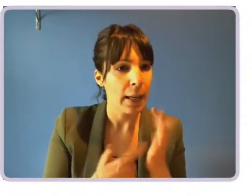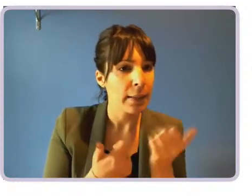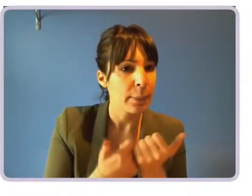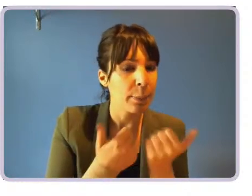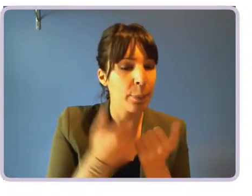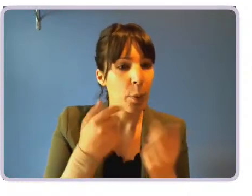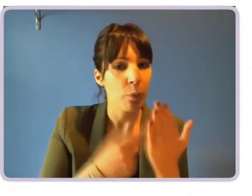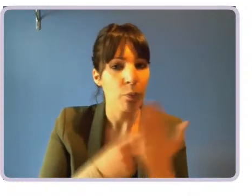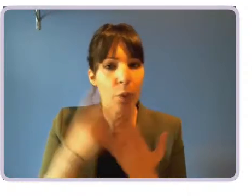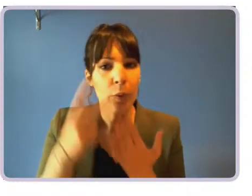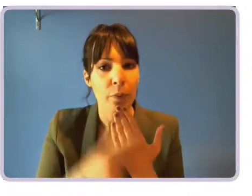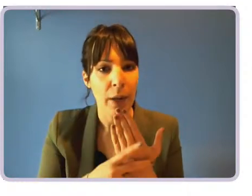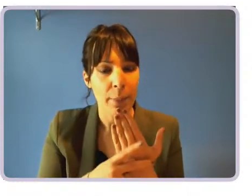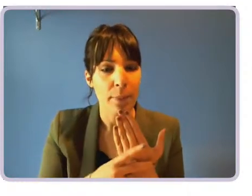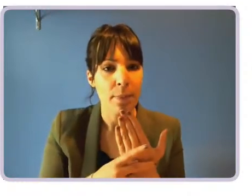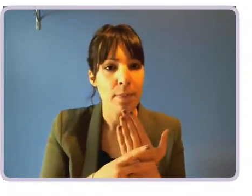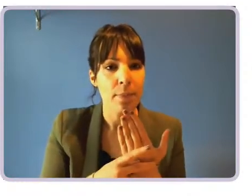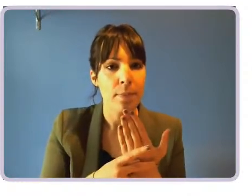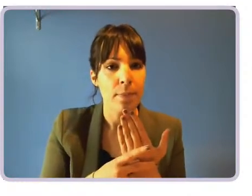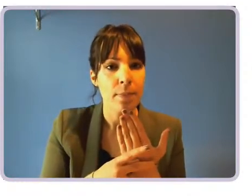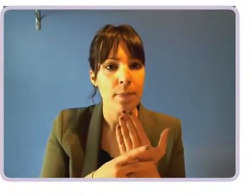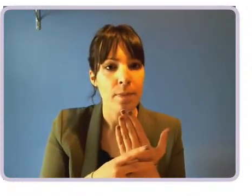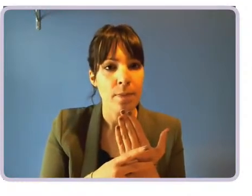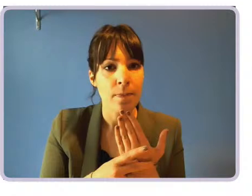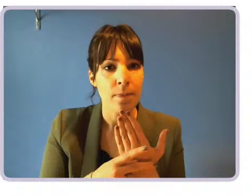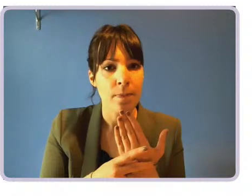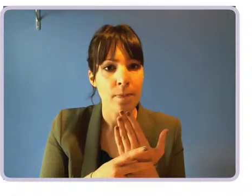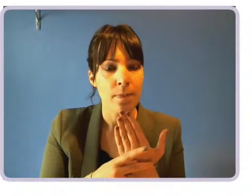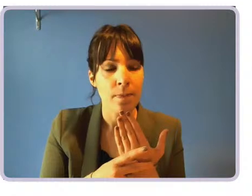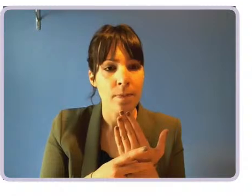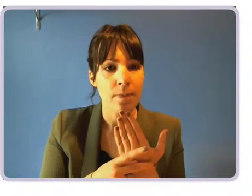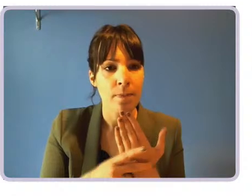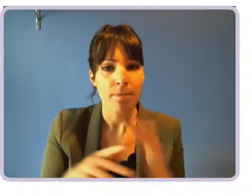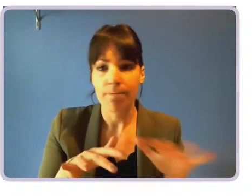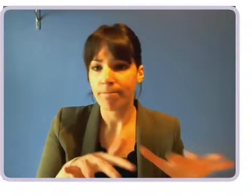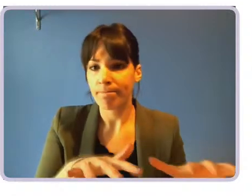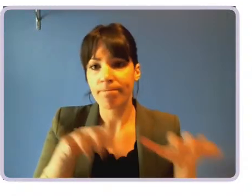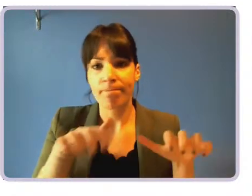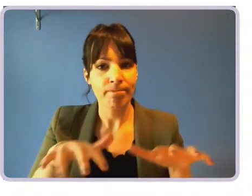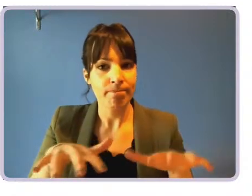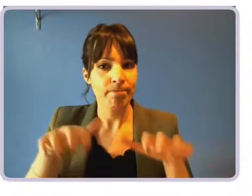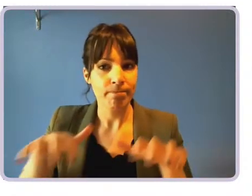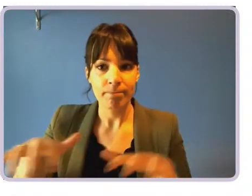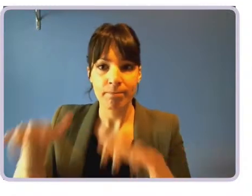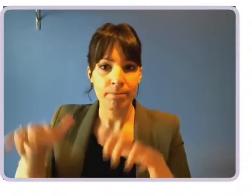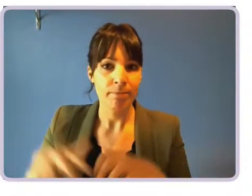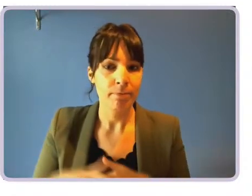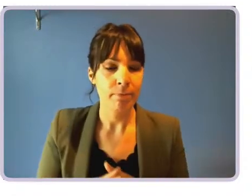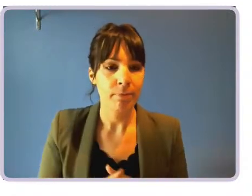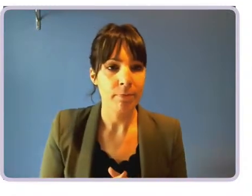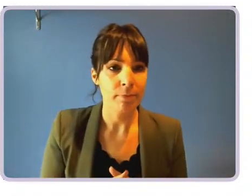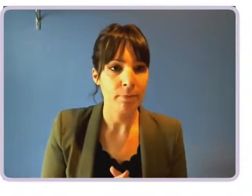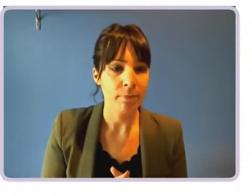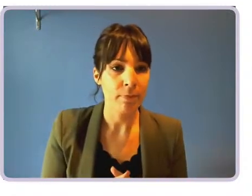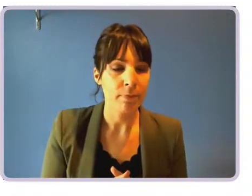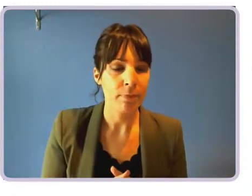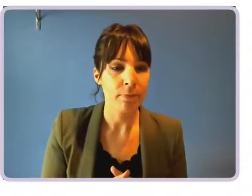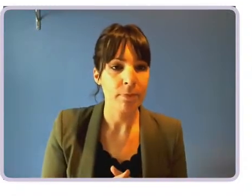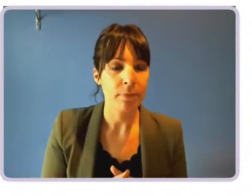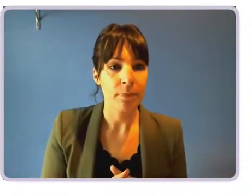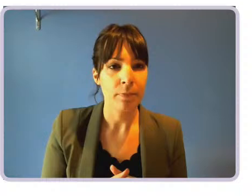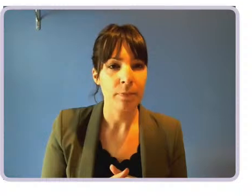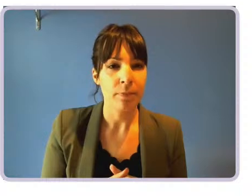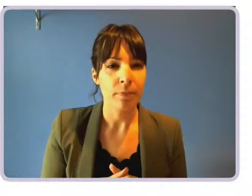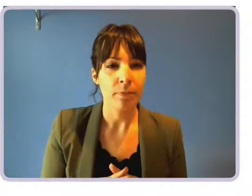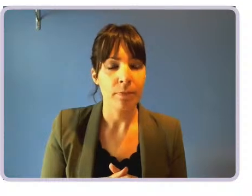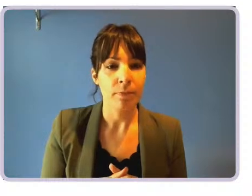Network operate a peer leadership program. They provide support to communities across Queensland. And on the map, you